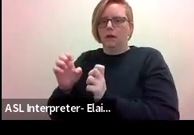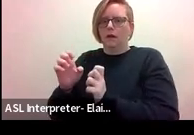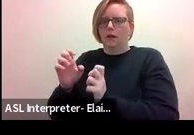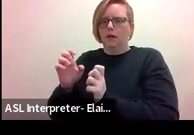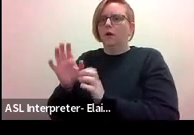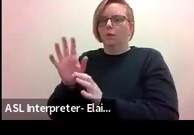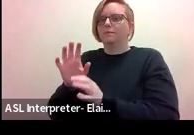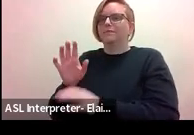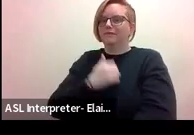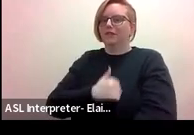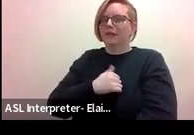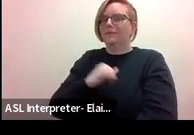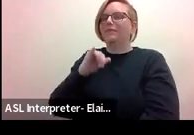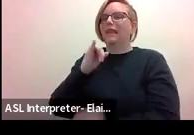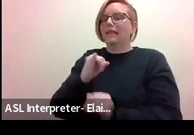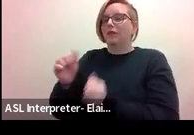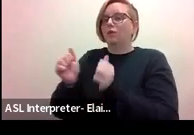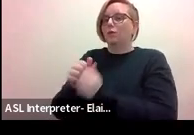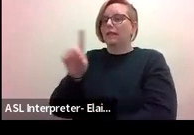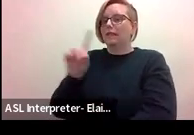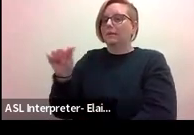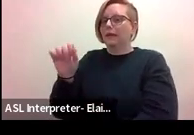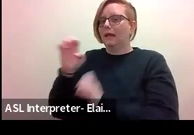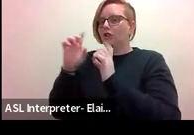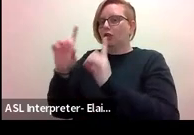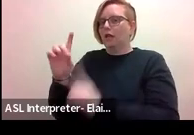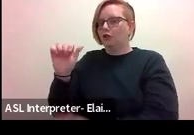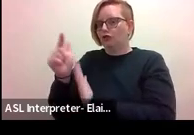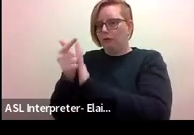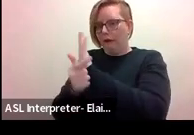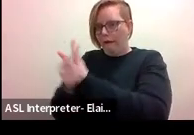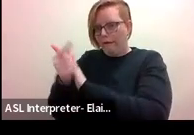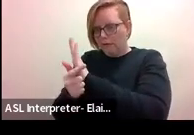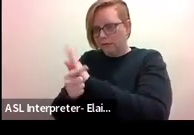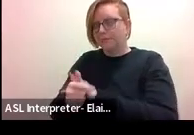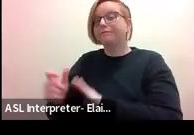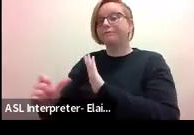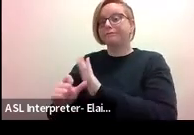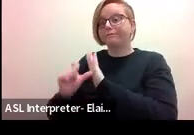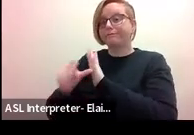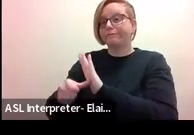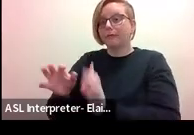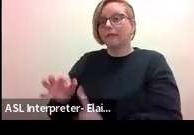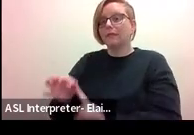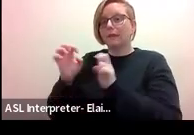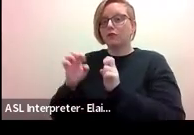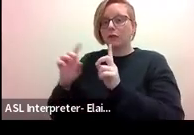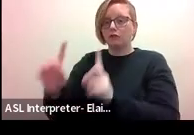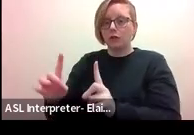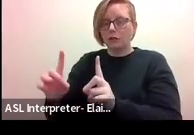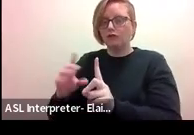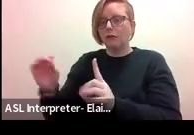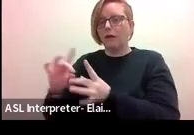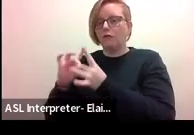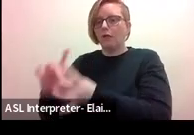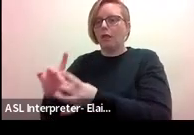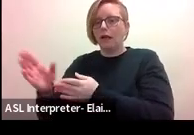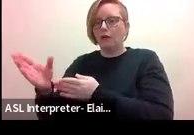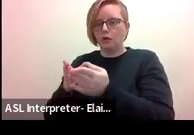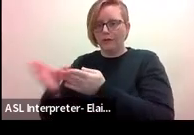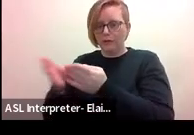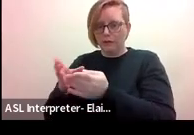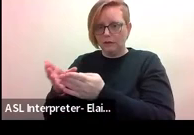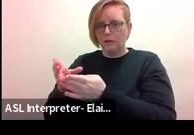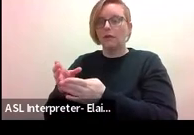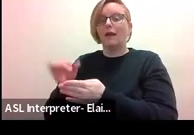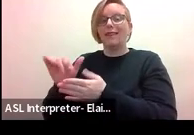free appropriate public education that emphasizes special education and related services